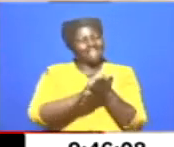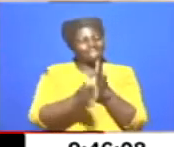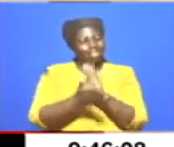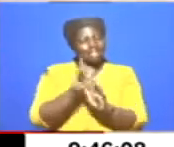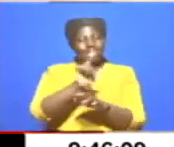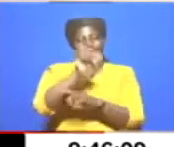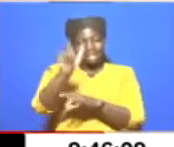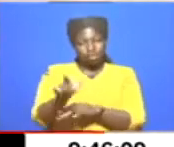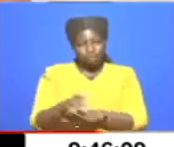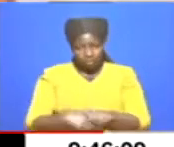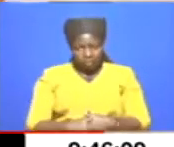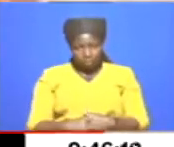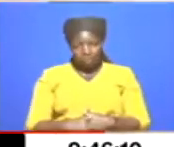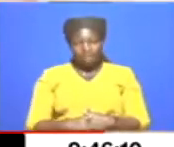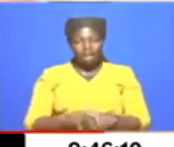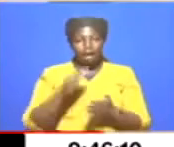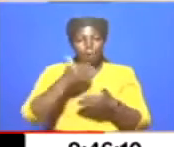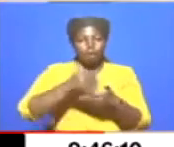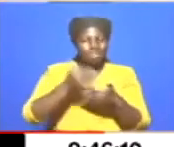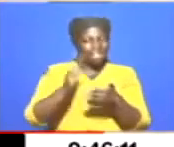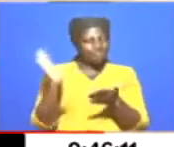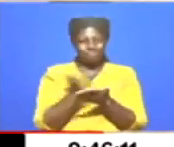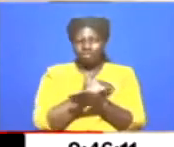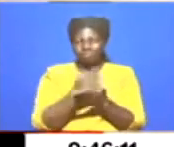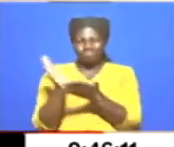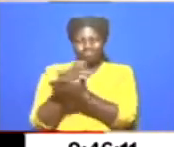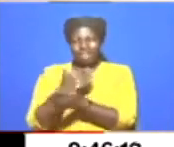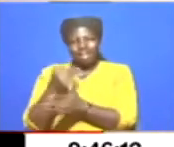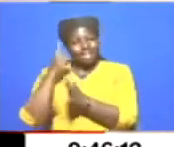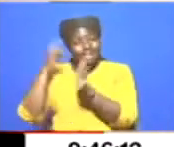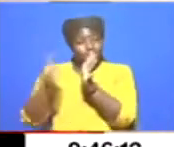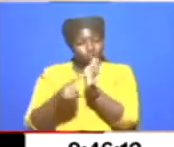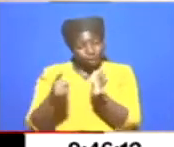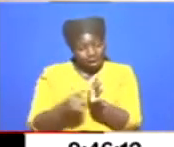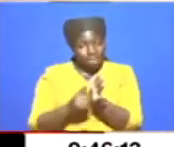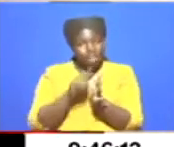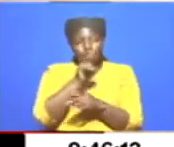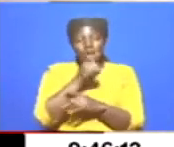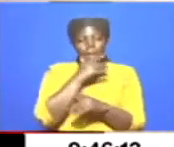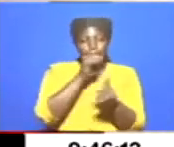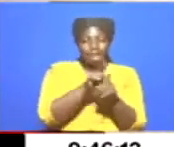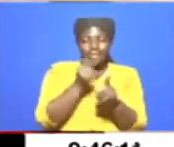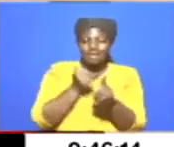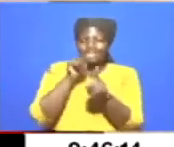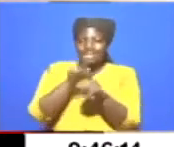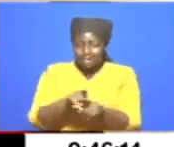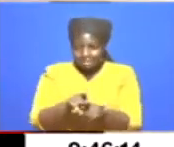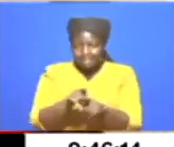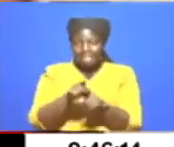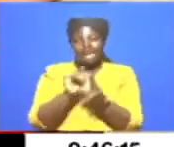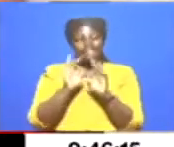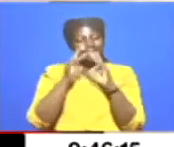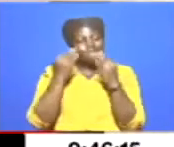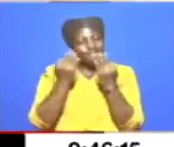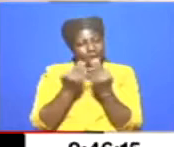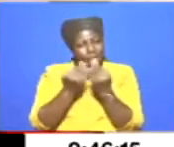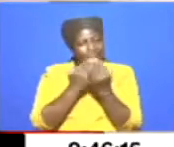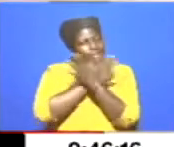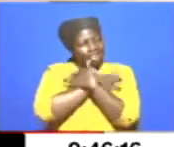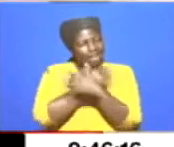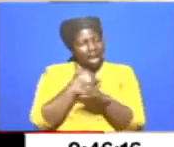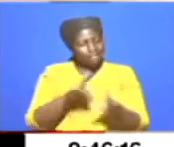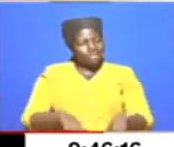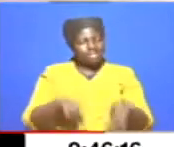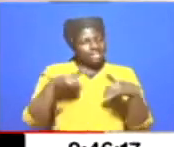recognize that on the borders, brothers and sisters and families have lived for decades, if not